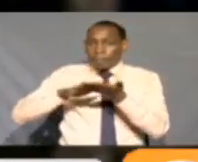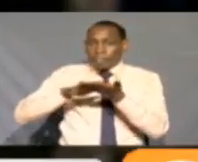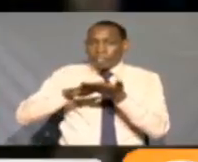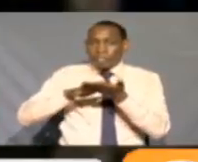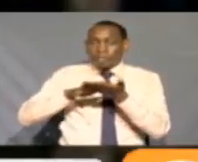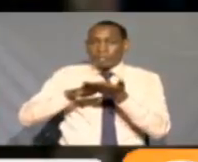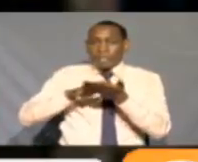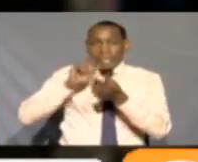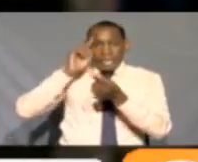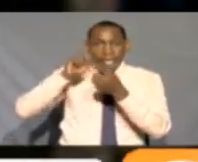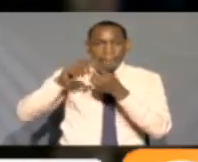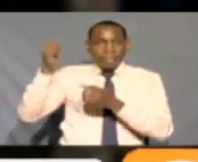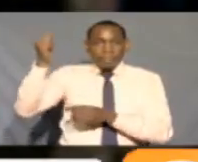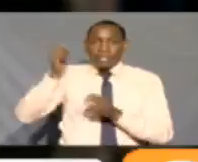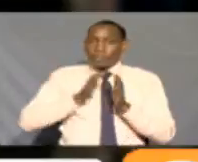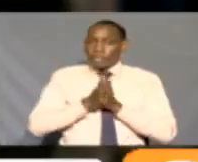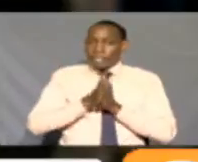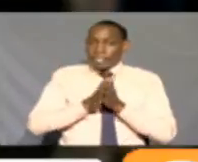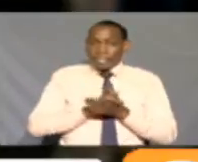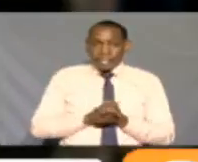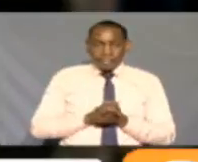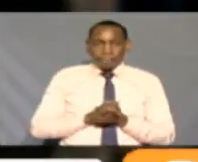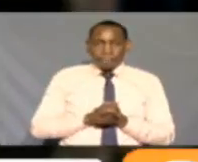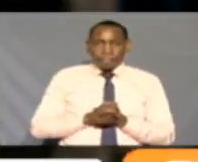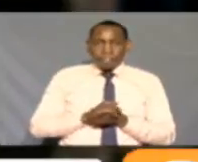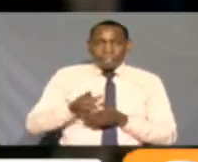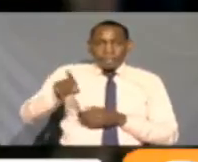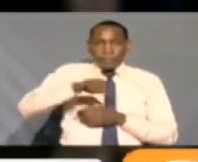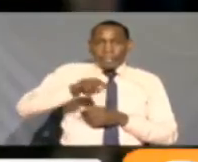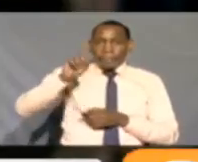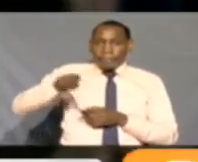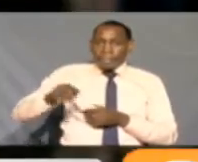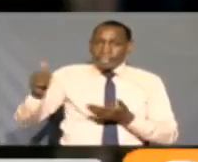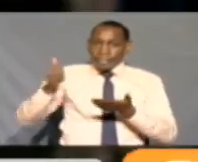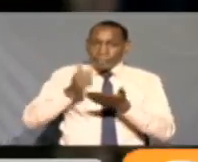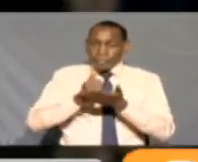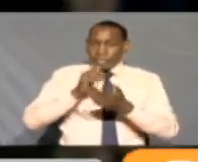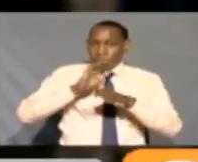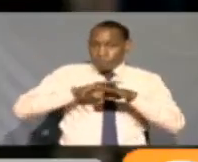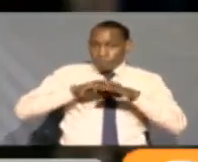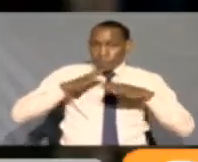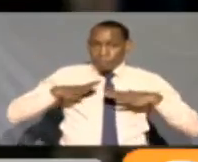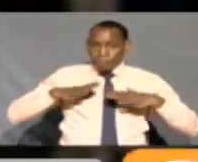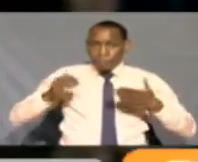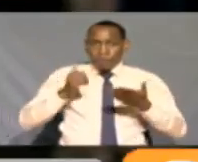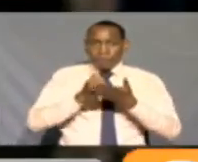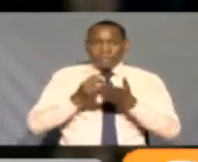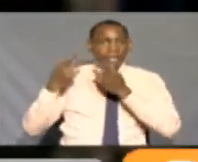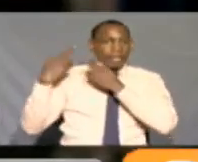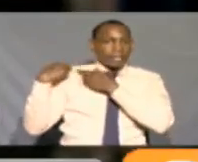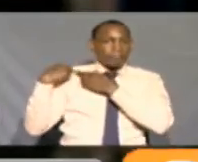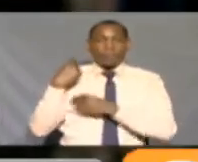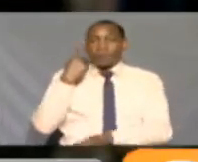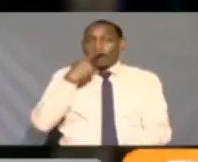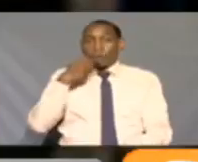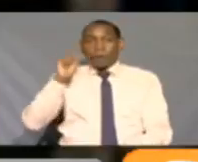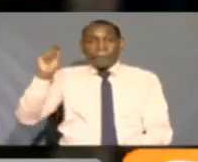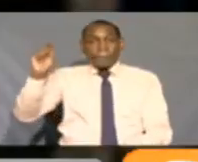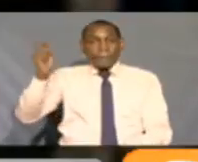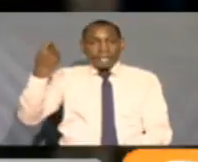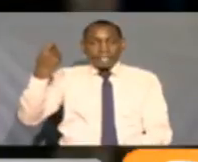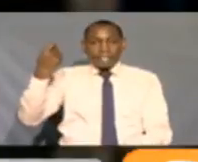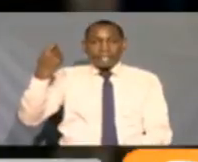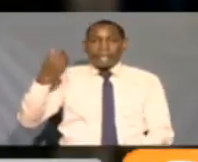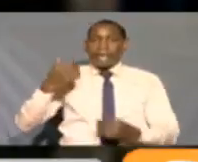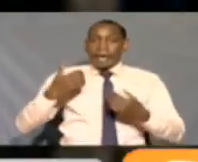on political interest. So we need to ensure that we get the right people in that office, and the buck stops with the president, because we